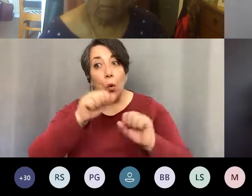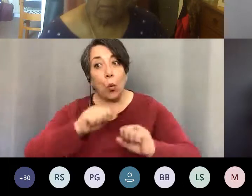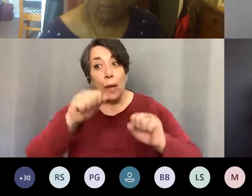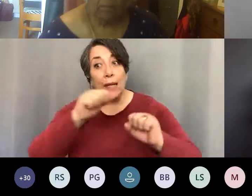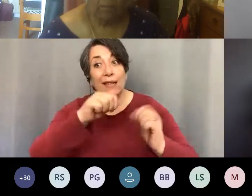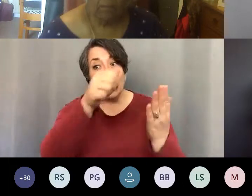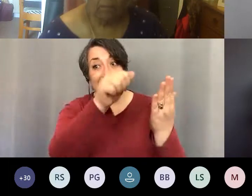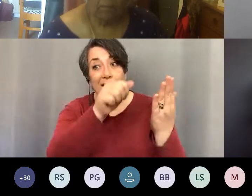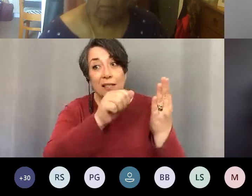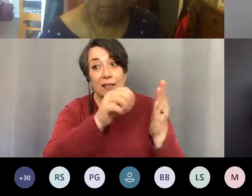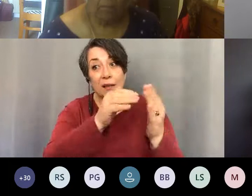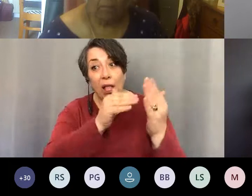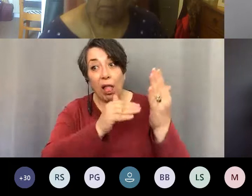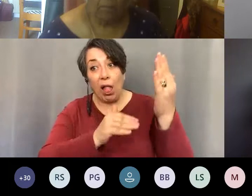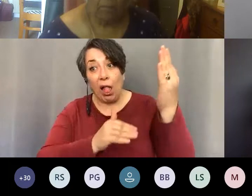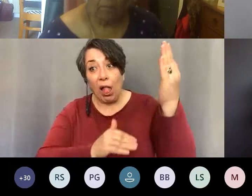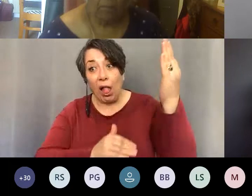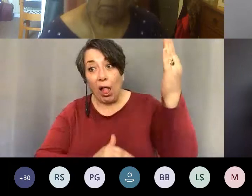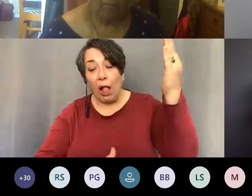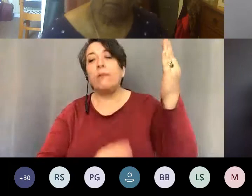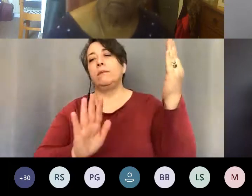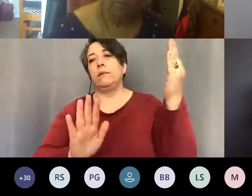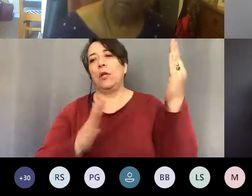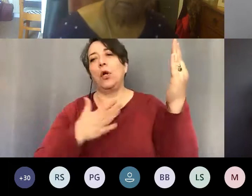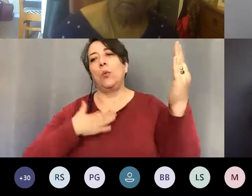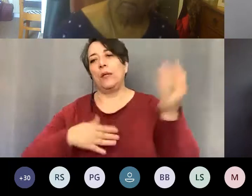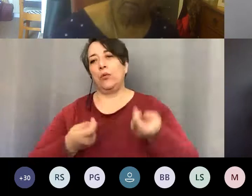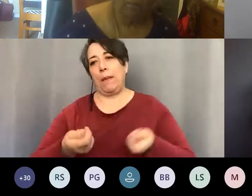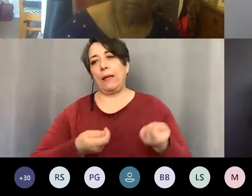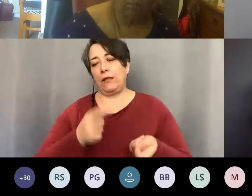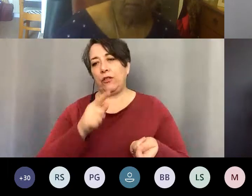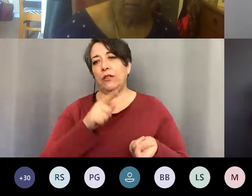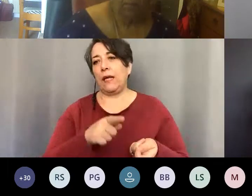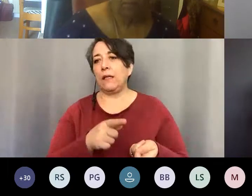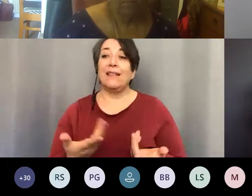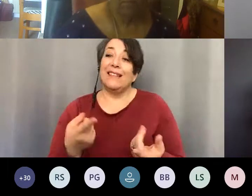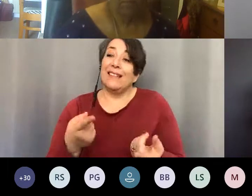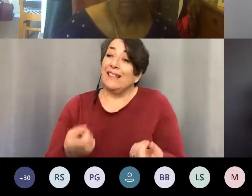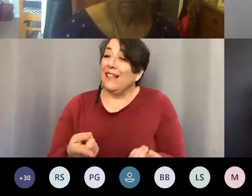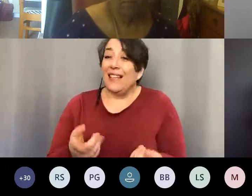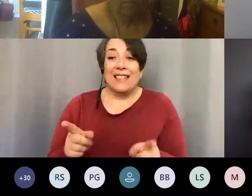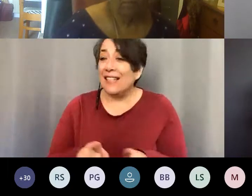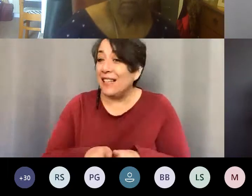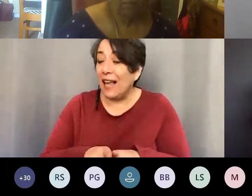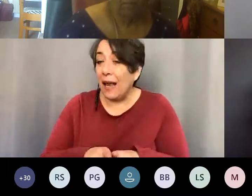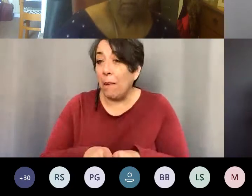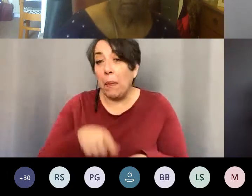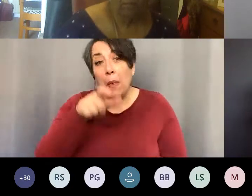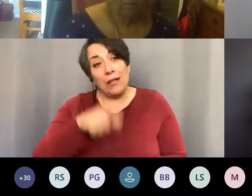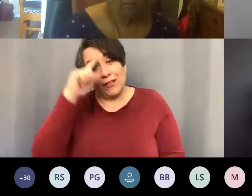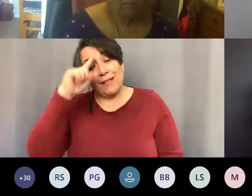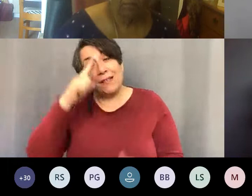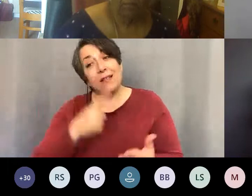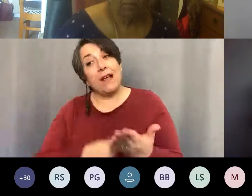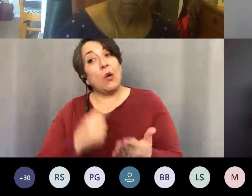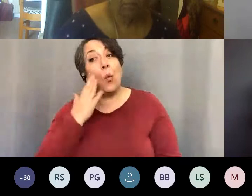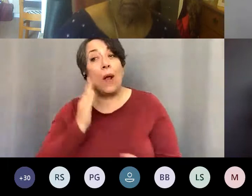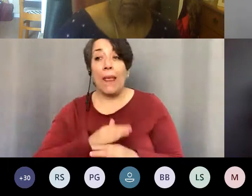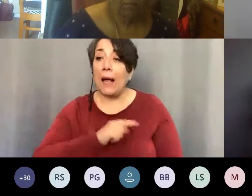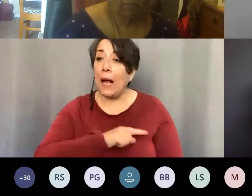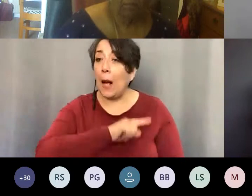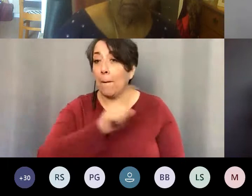manage it exactly the same way as if it was a face-to-face appointment coming through a normal route, and make sure that we had that we put